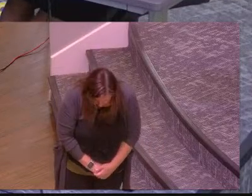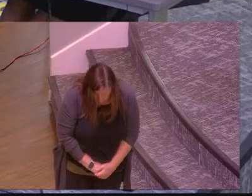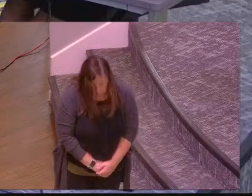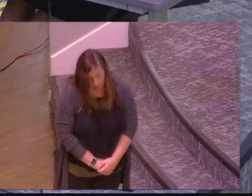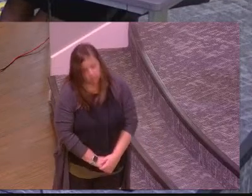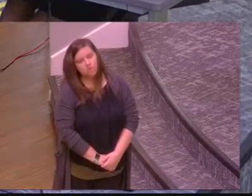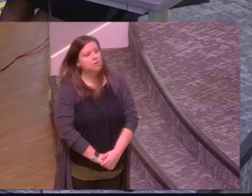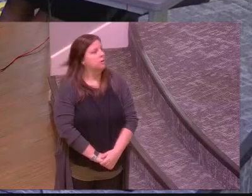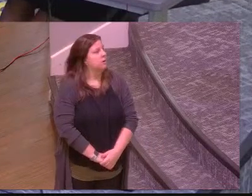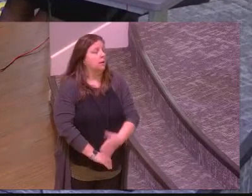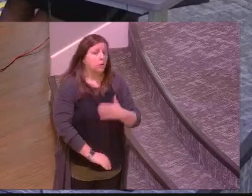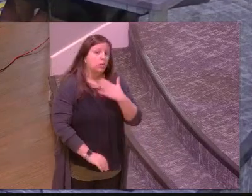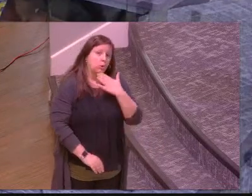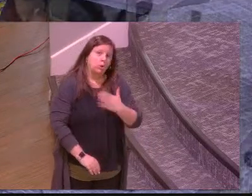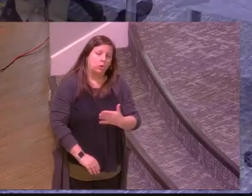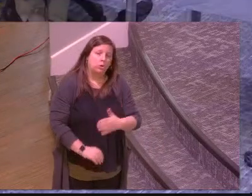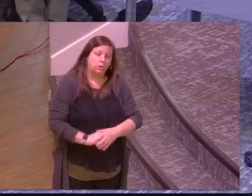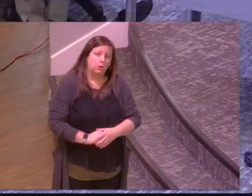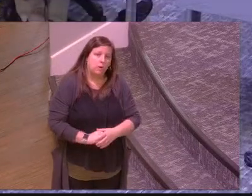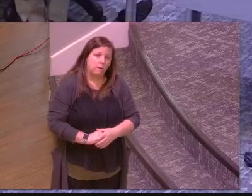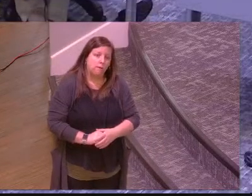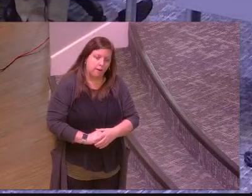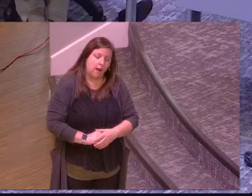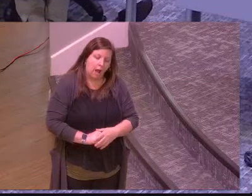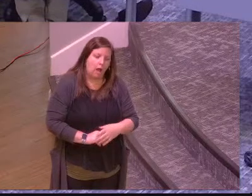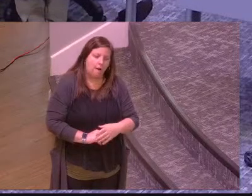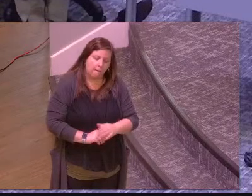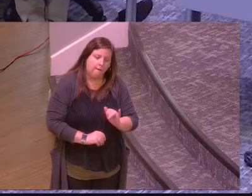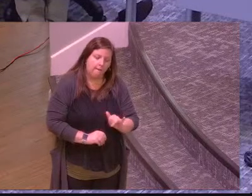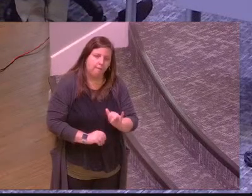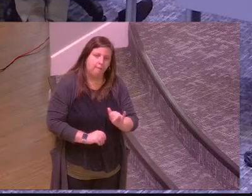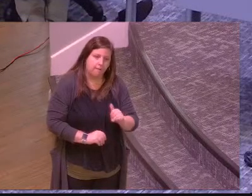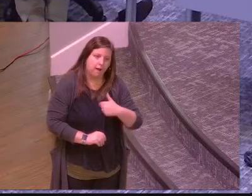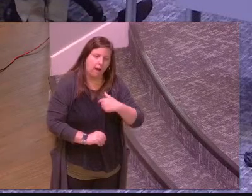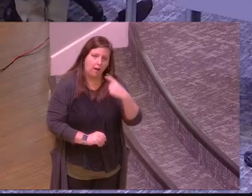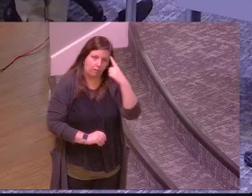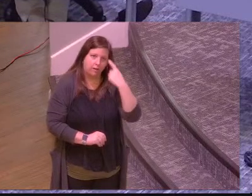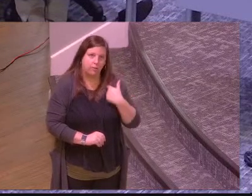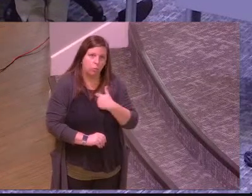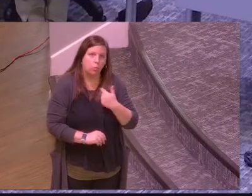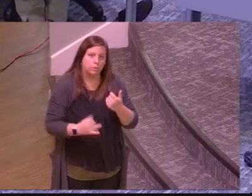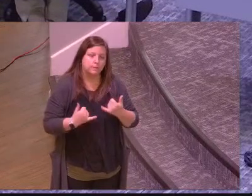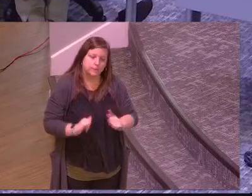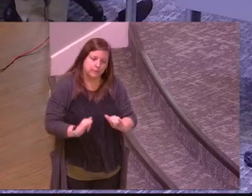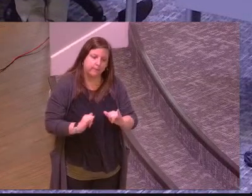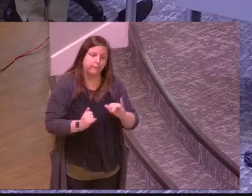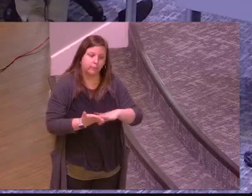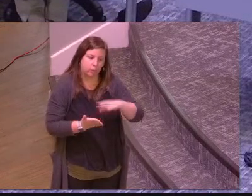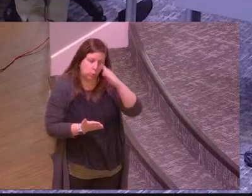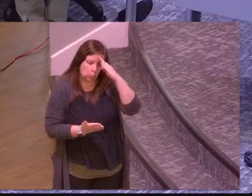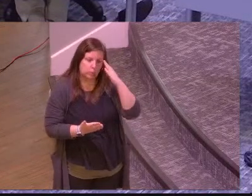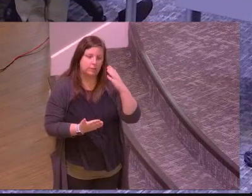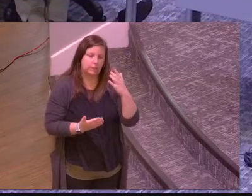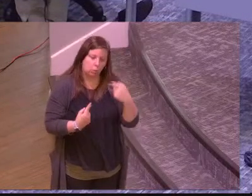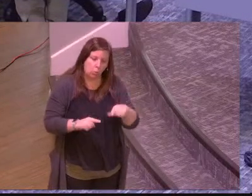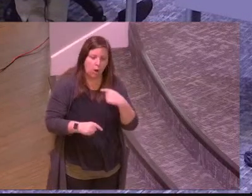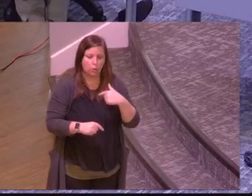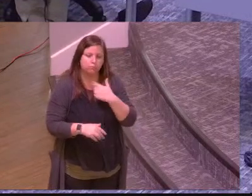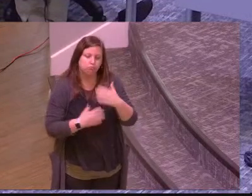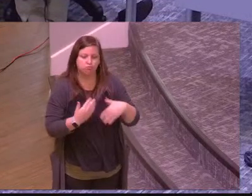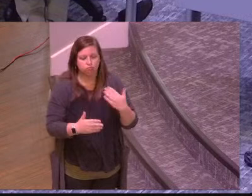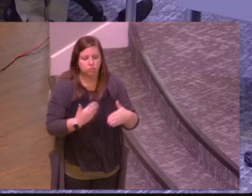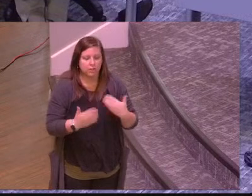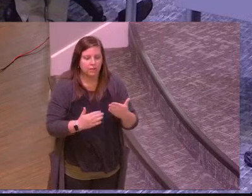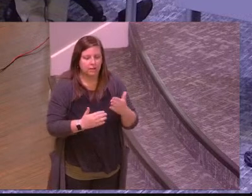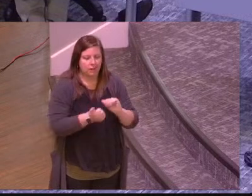Good, thank you. Yeah, and I think we're still learning as we go, as it relates to, like, collaboratively, ideally